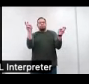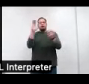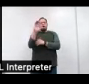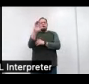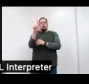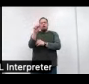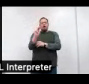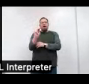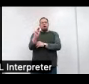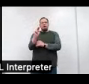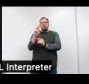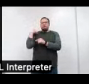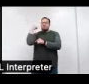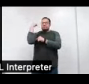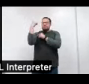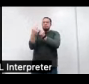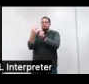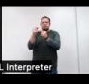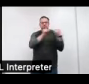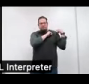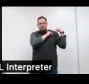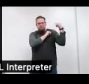as generations